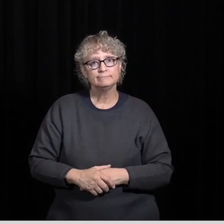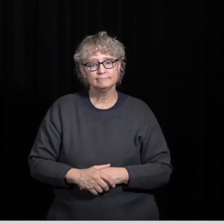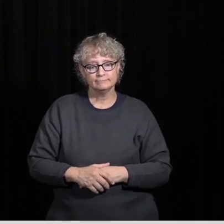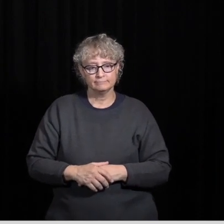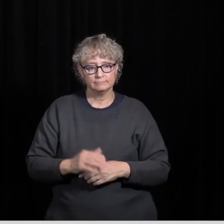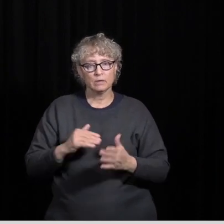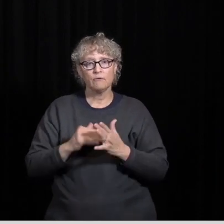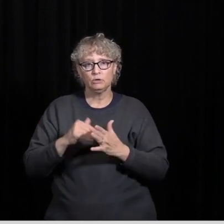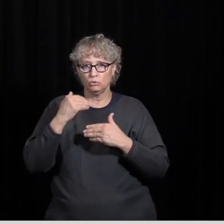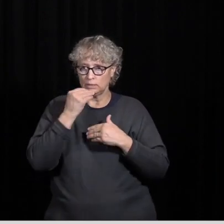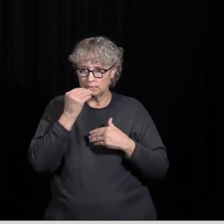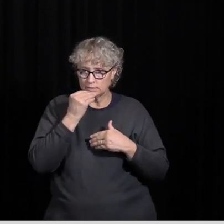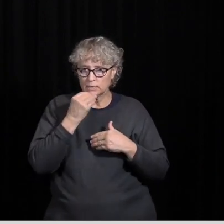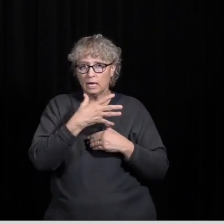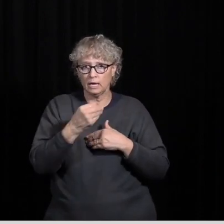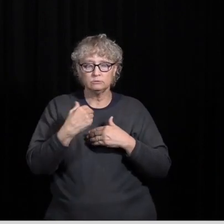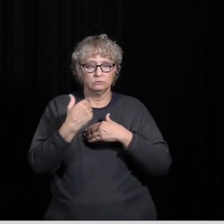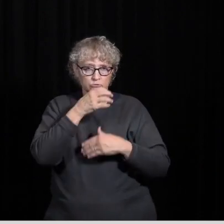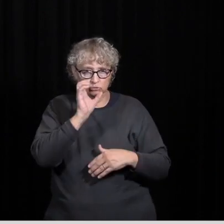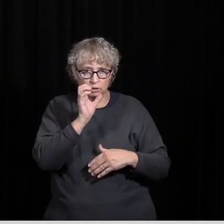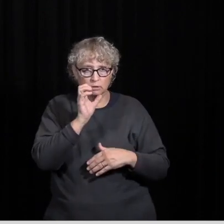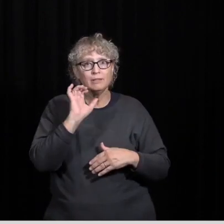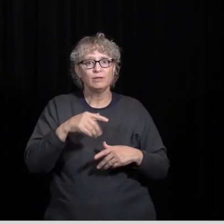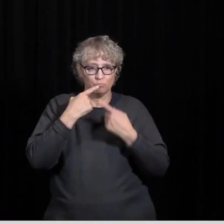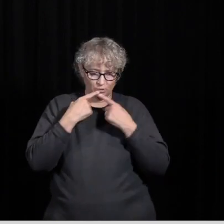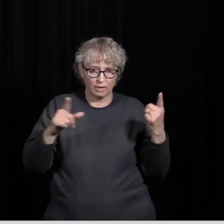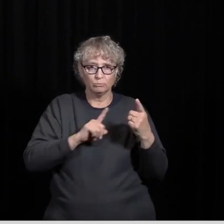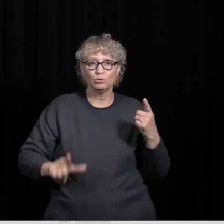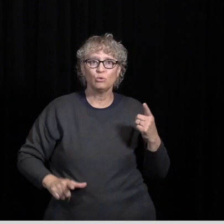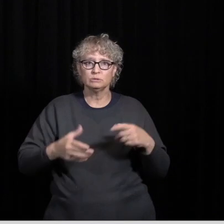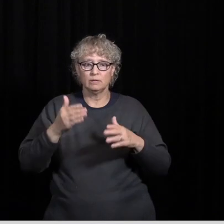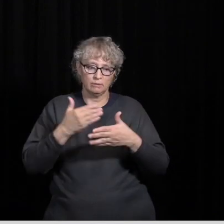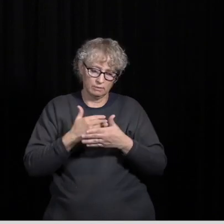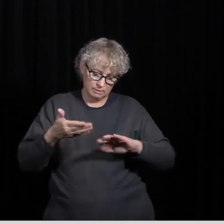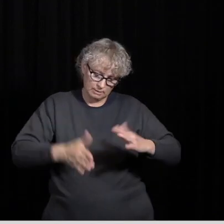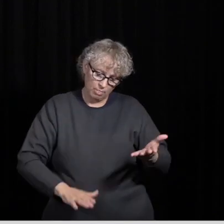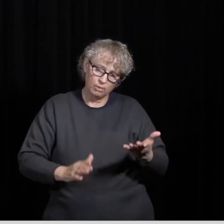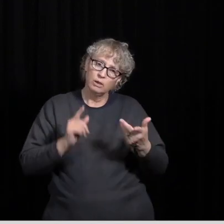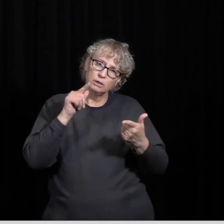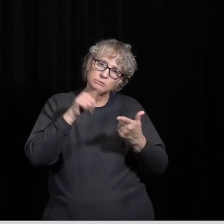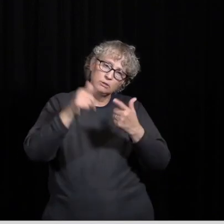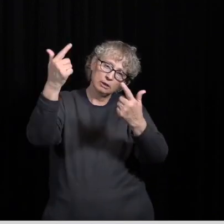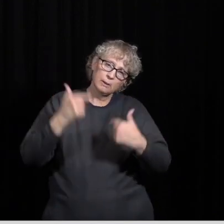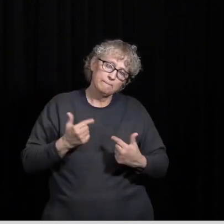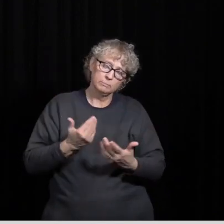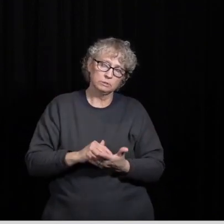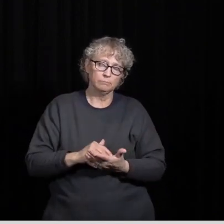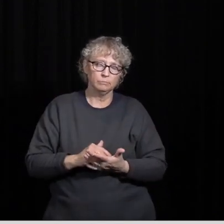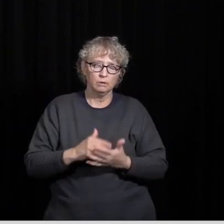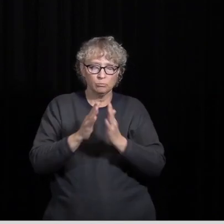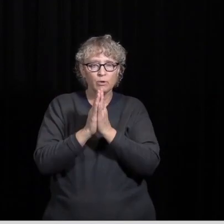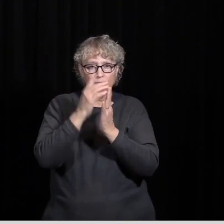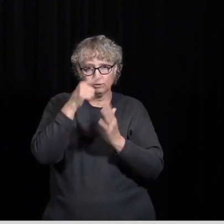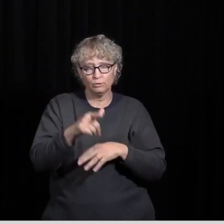And as often as you eat this bread and drink this cup, you proclaim the Lord's death until he comes. Let me pray for you. God, thank you